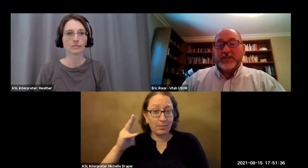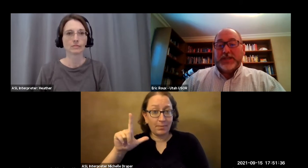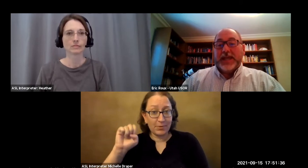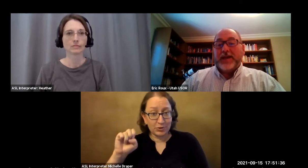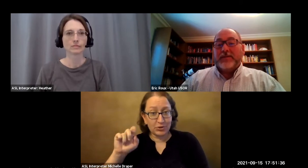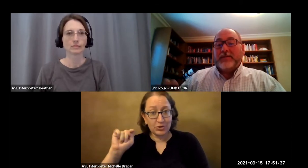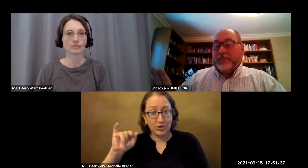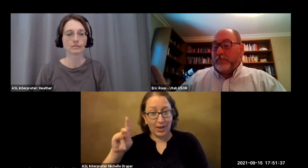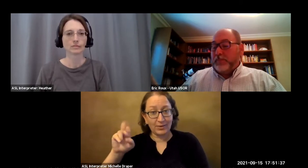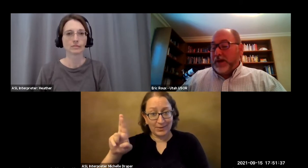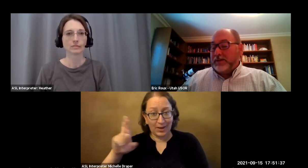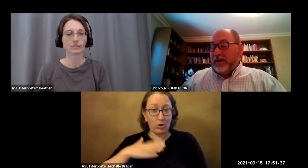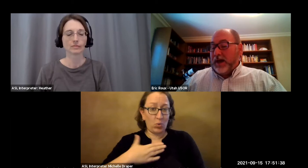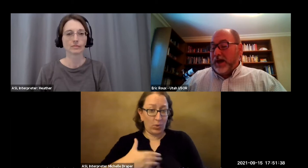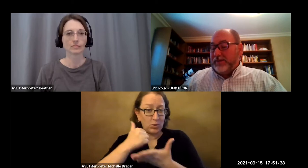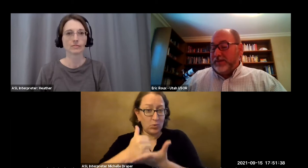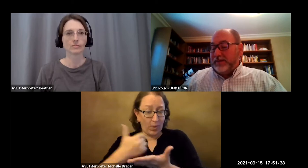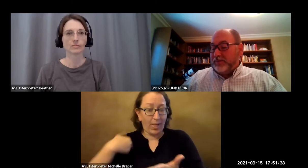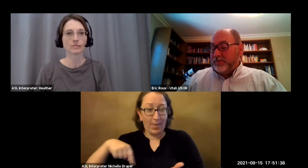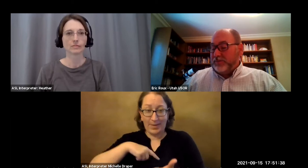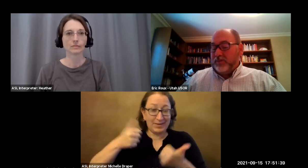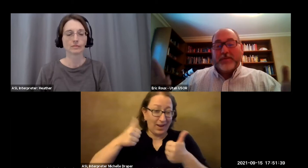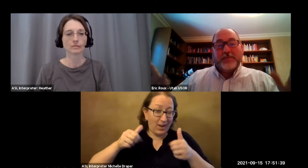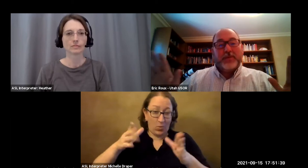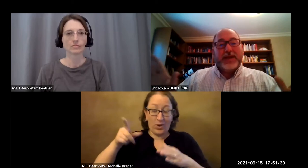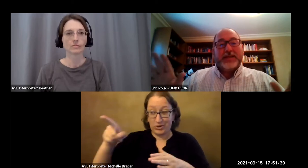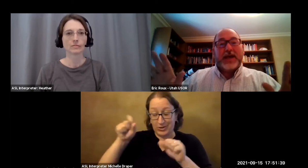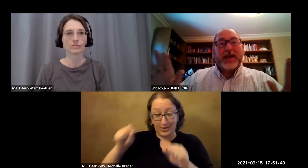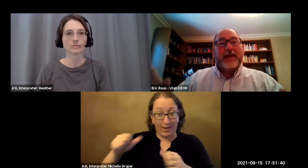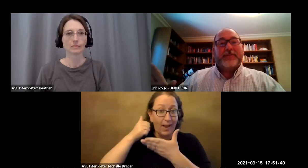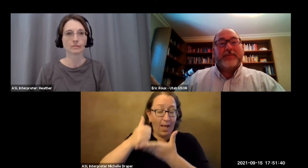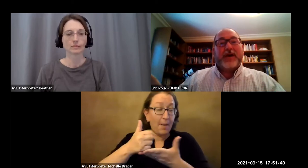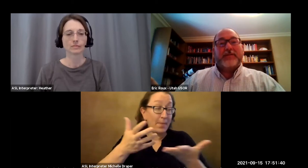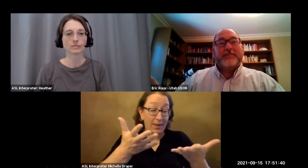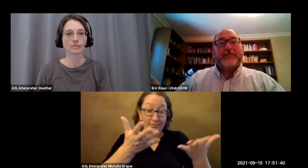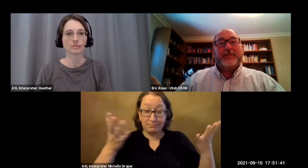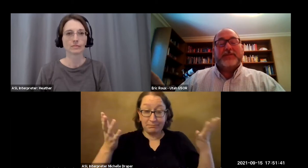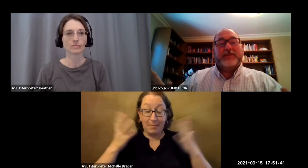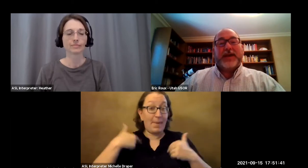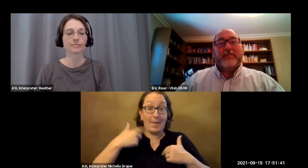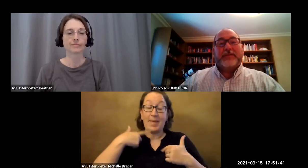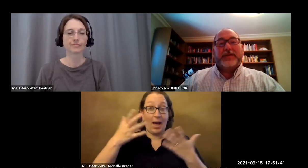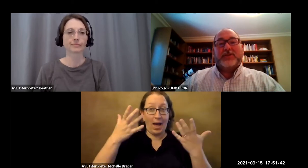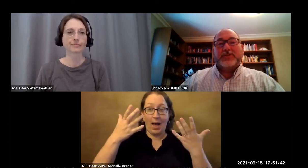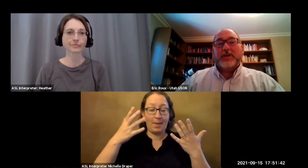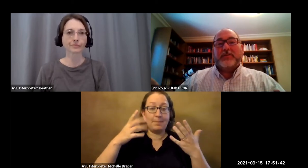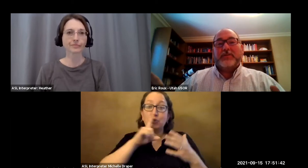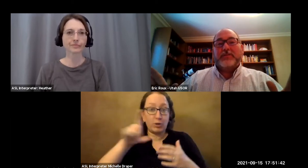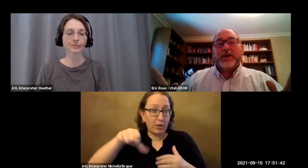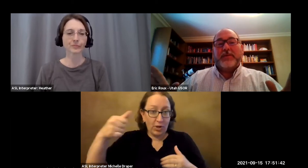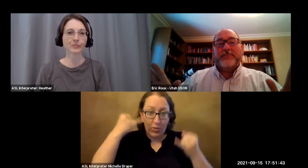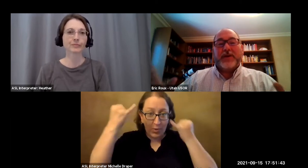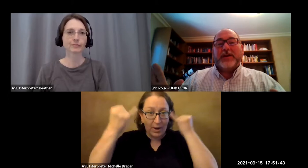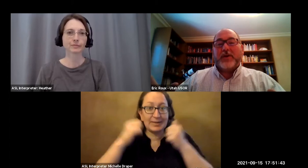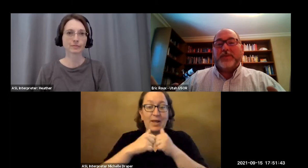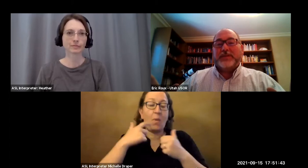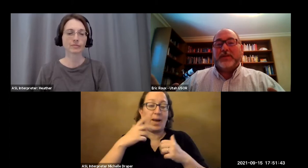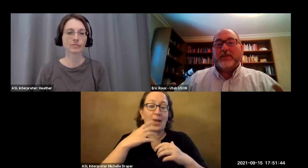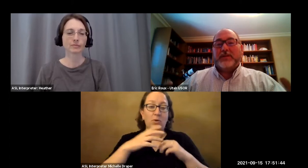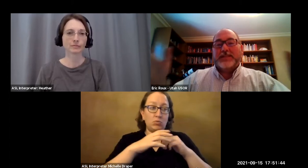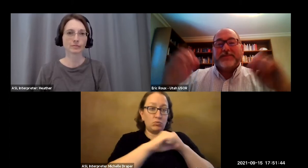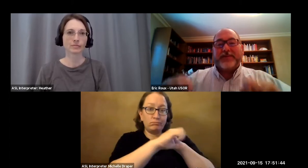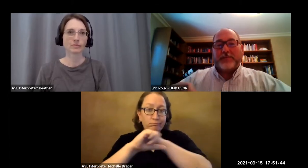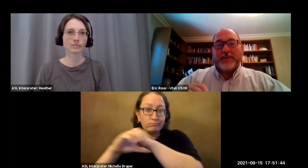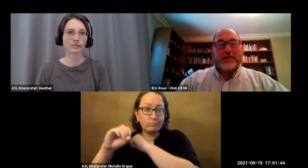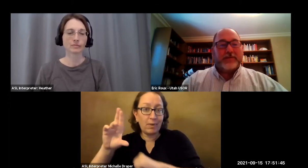every way she can, but I think there's probably ways I haven't thought of to do the outreach. So I'm very open